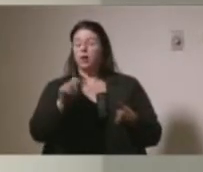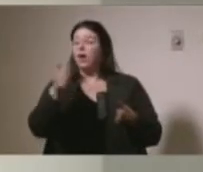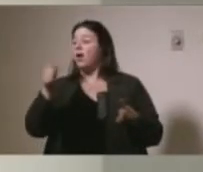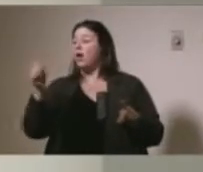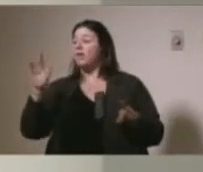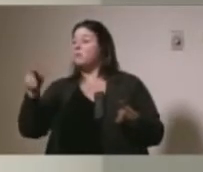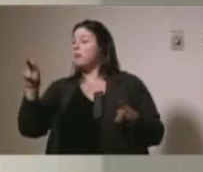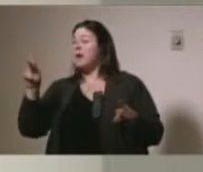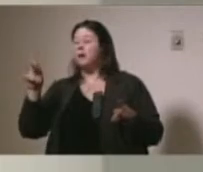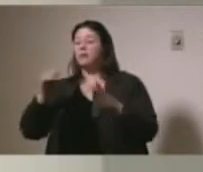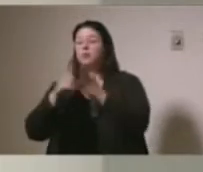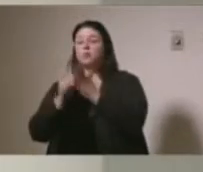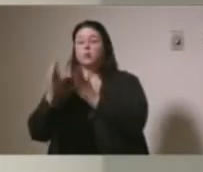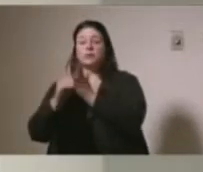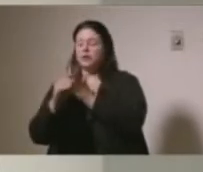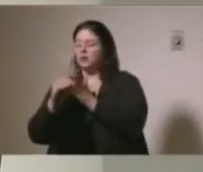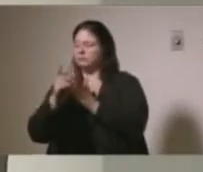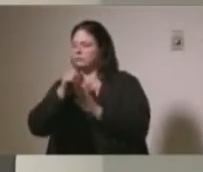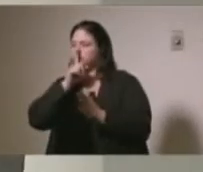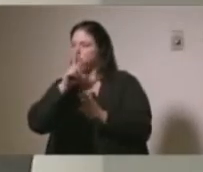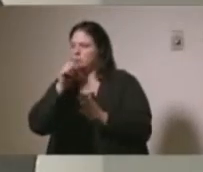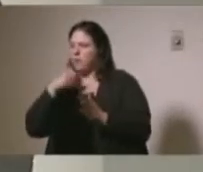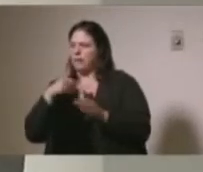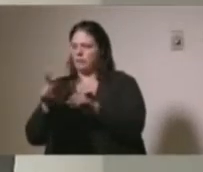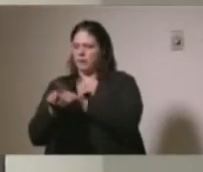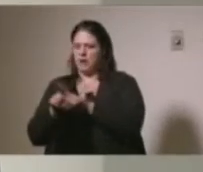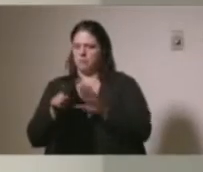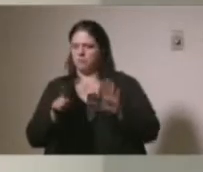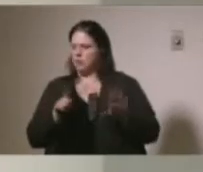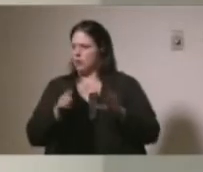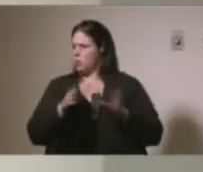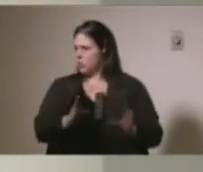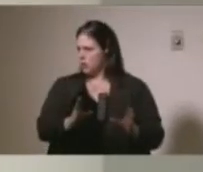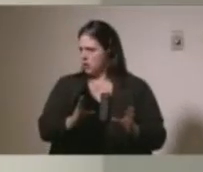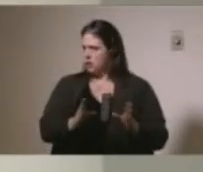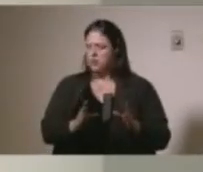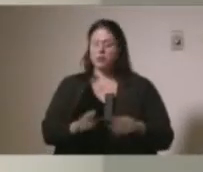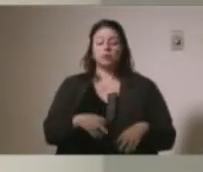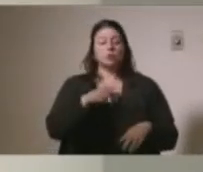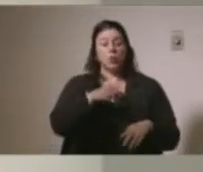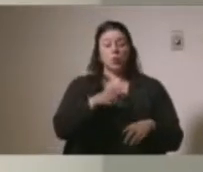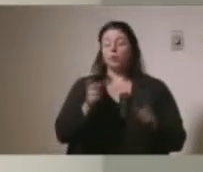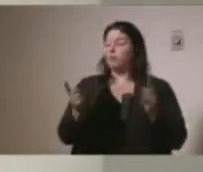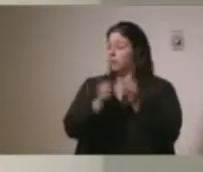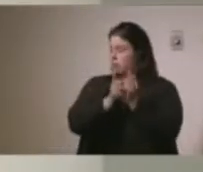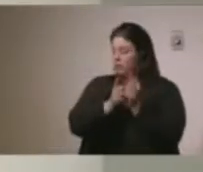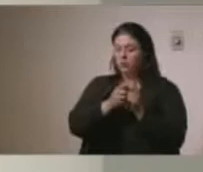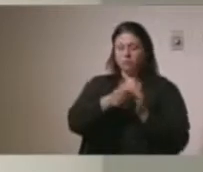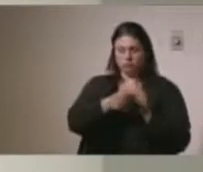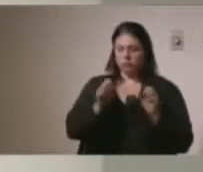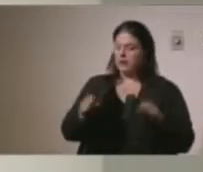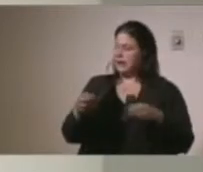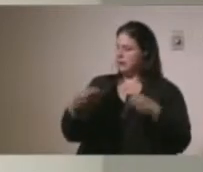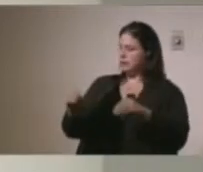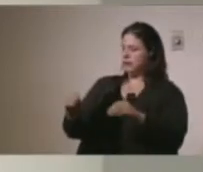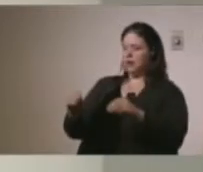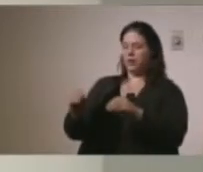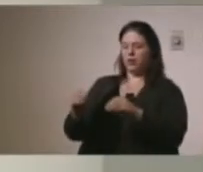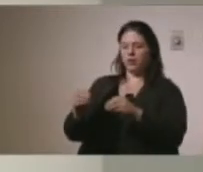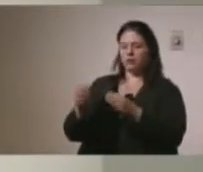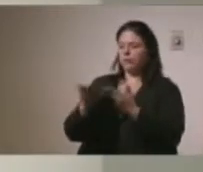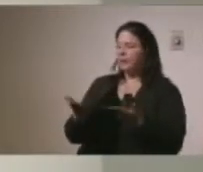Zealand has that type of arrangement. So this gives Kiwibank staff the opportunity to sell Kiwibank products to